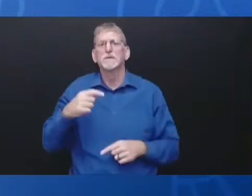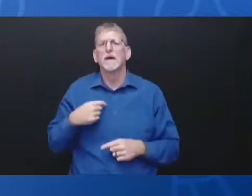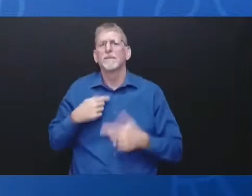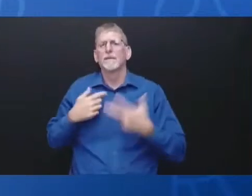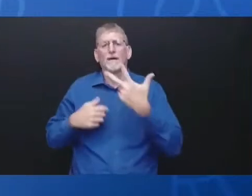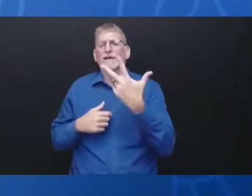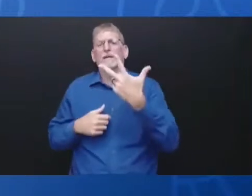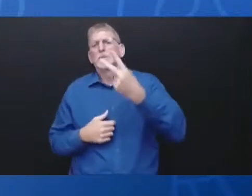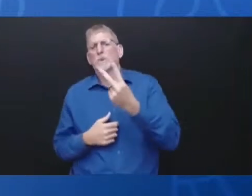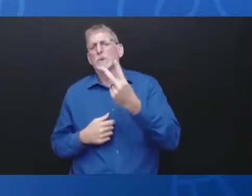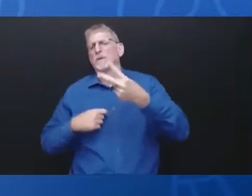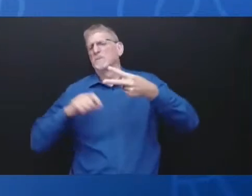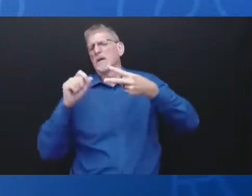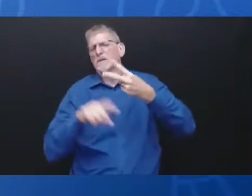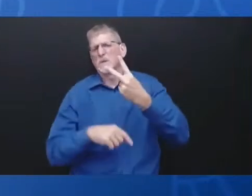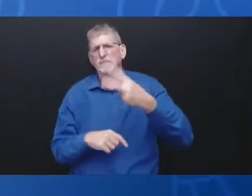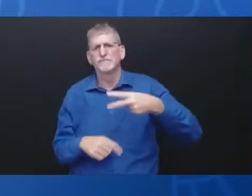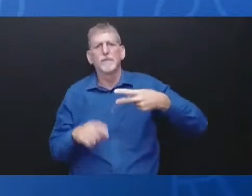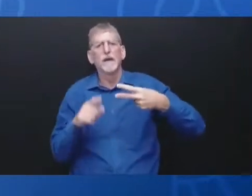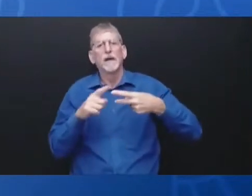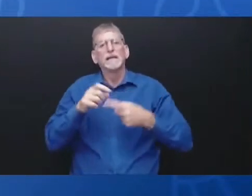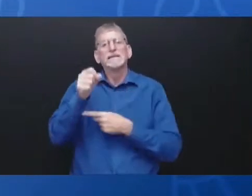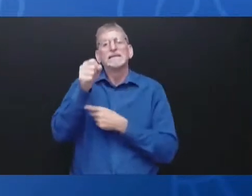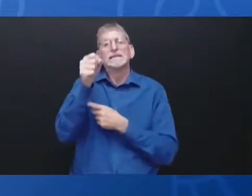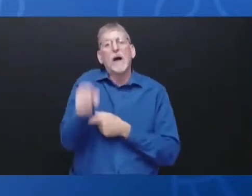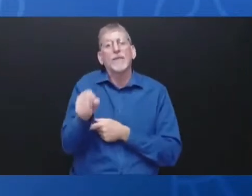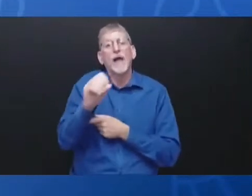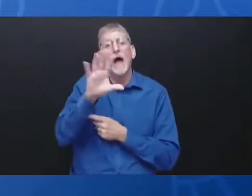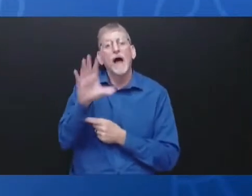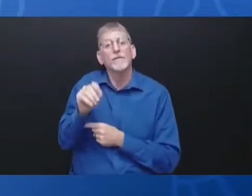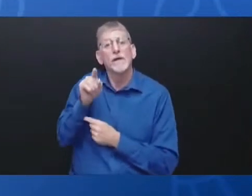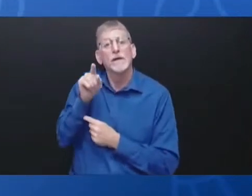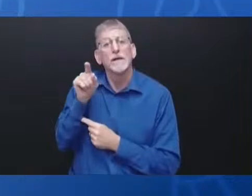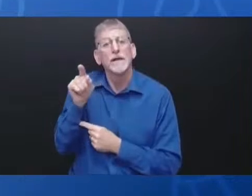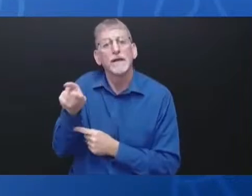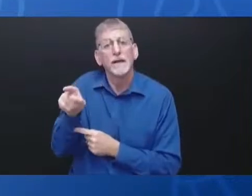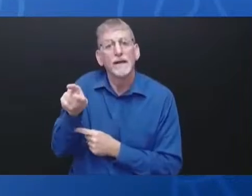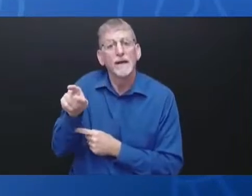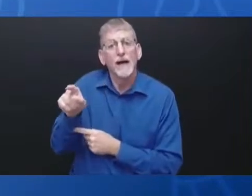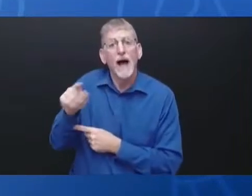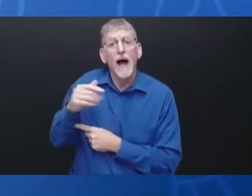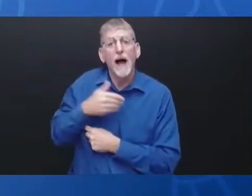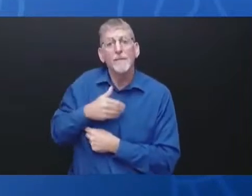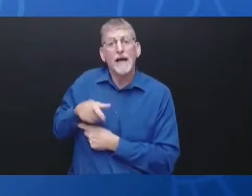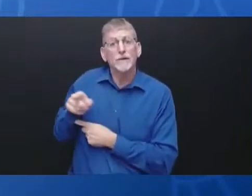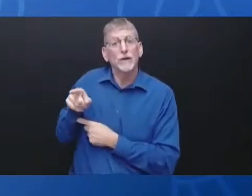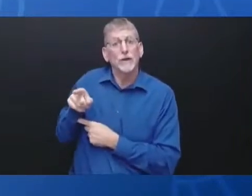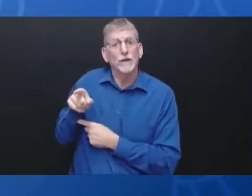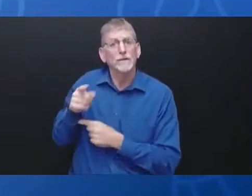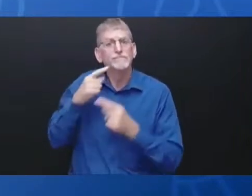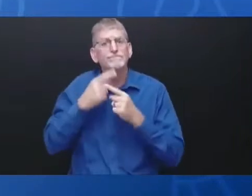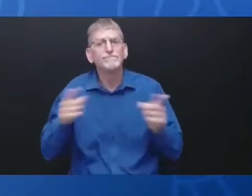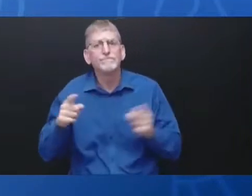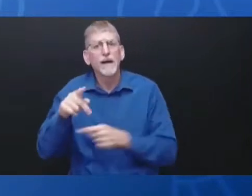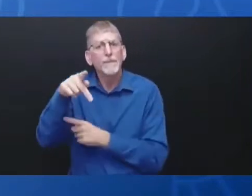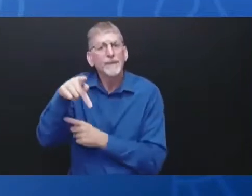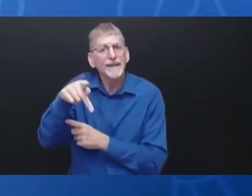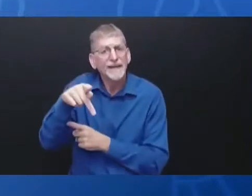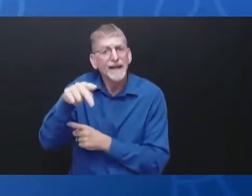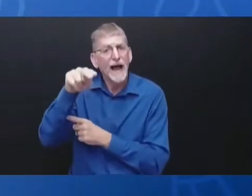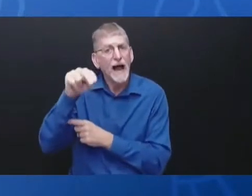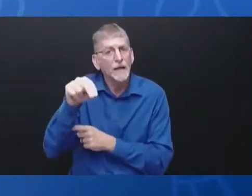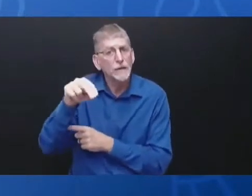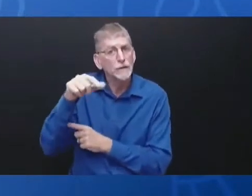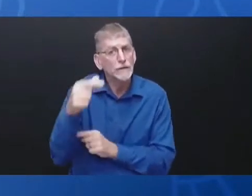African ambassador who the secretary declared PNG on Friday. Sure. The South Africans seem to be a little bit